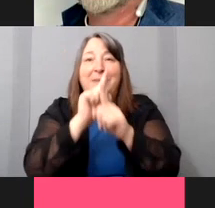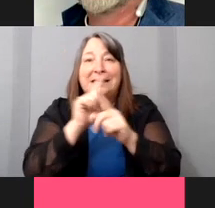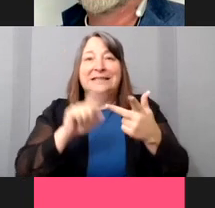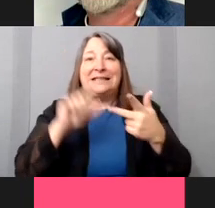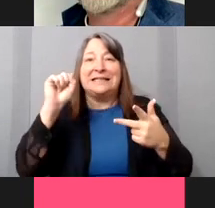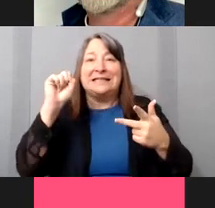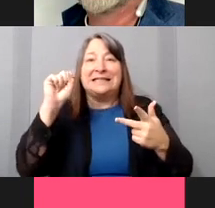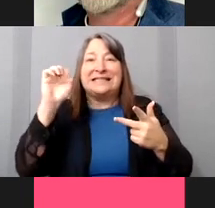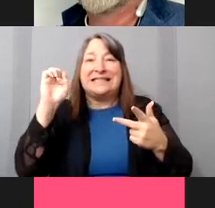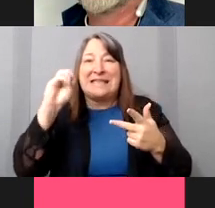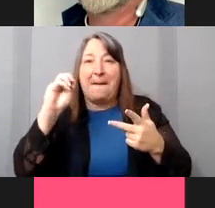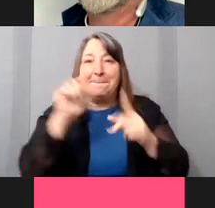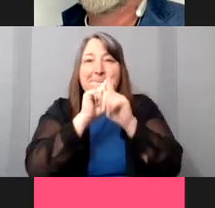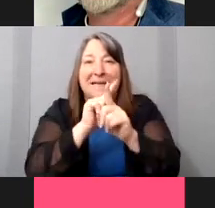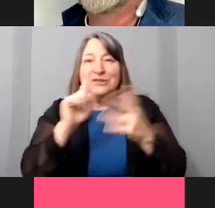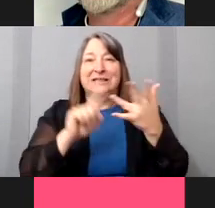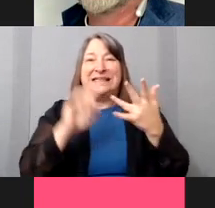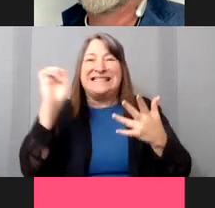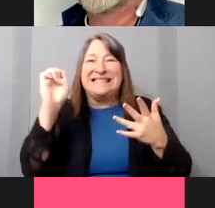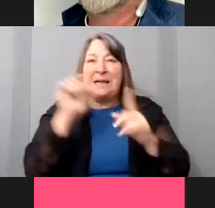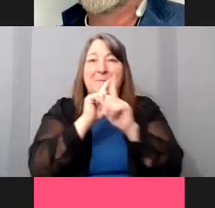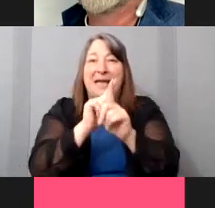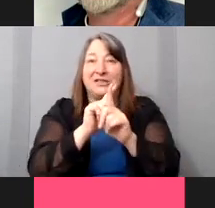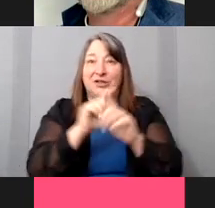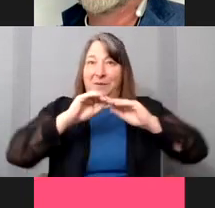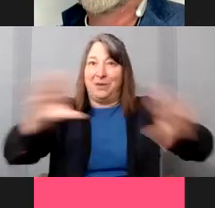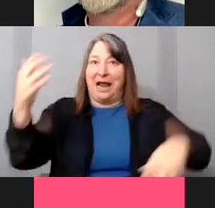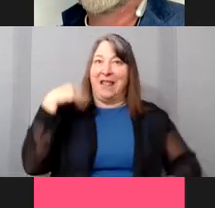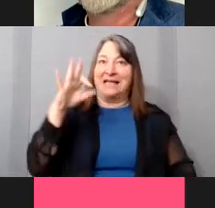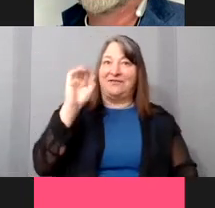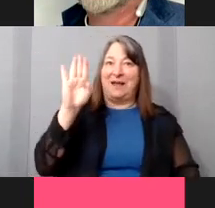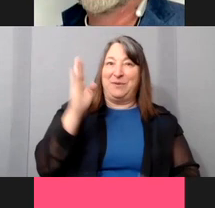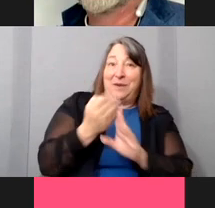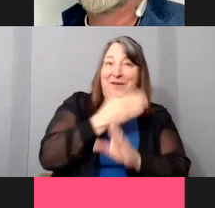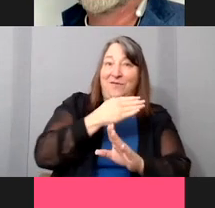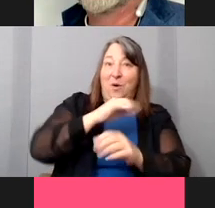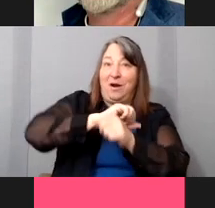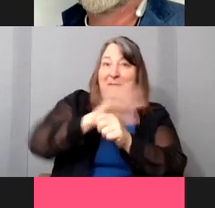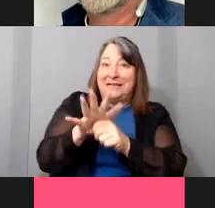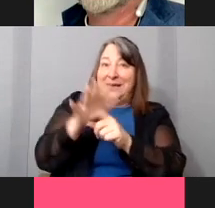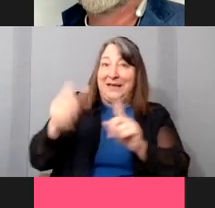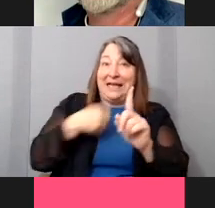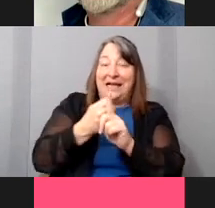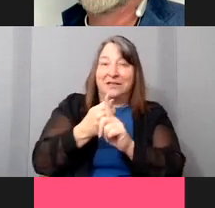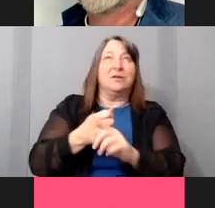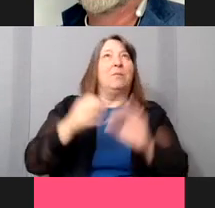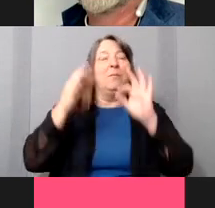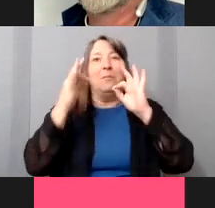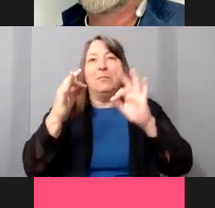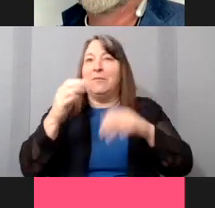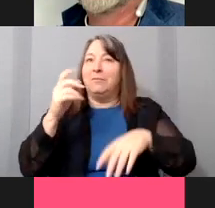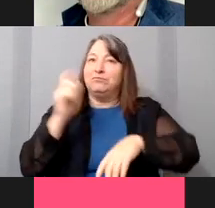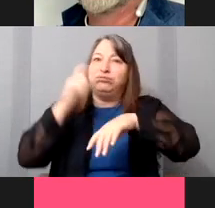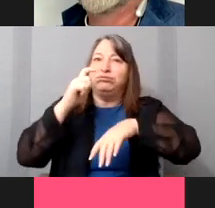The e-mentoring one we put out in February, right before the pandemic hit. And so it was both a timely resource, but also one